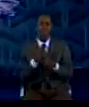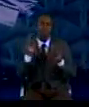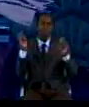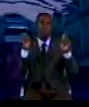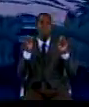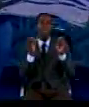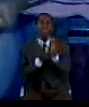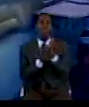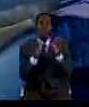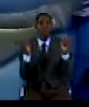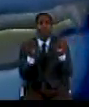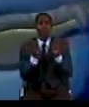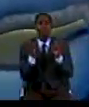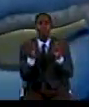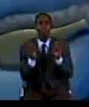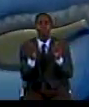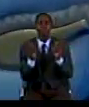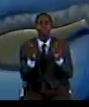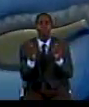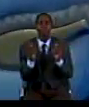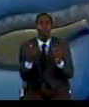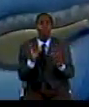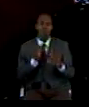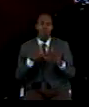Hallelujah. And I want to start it this way.